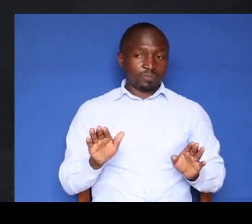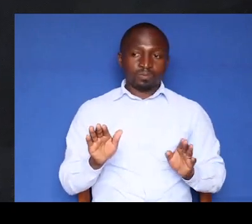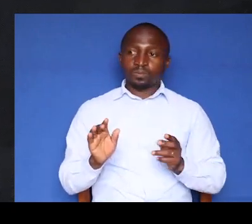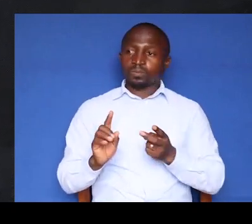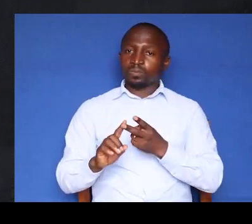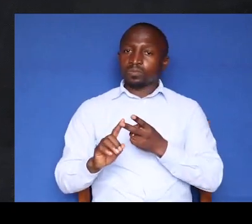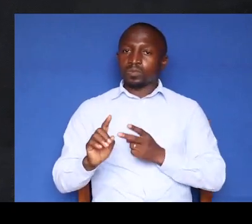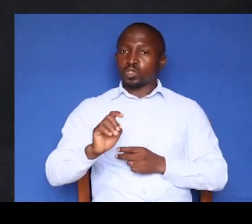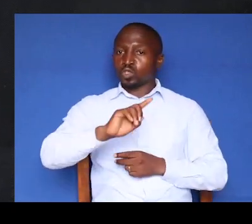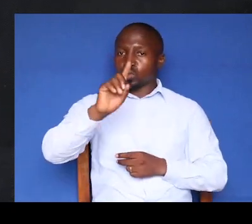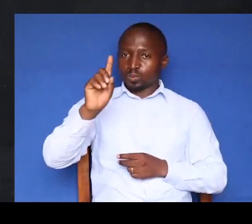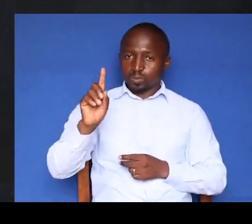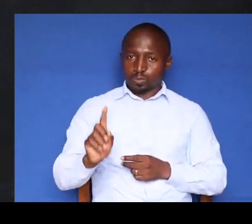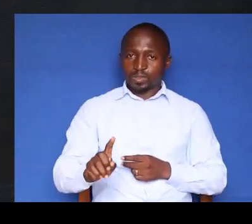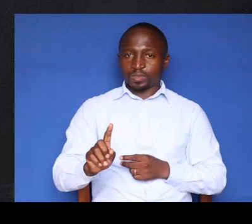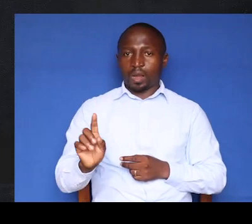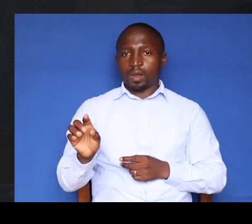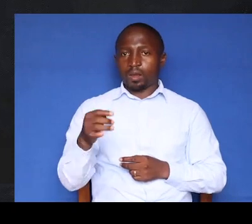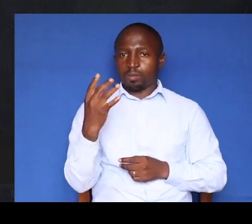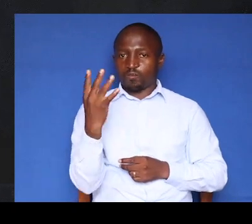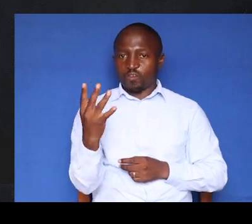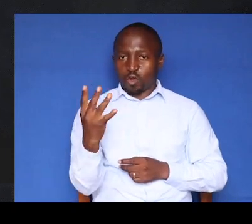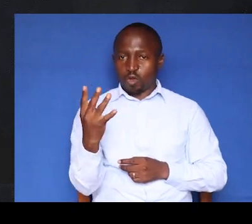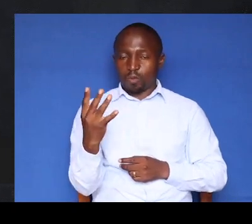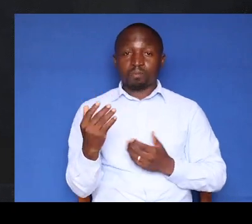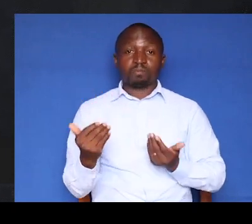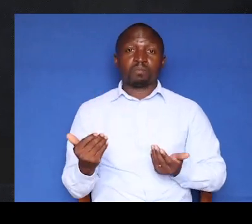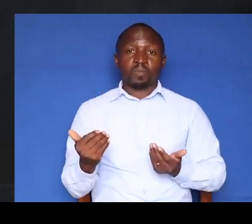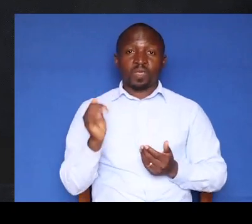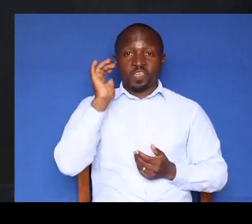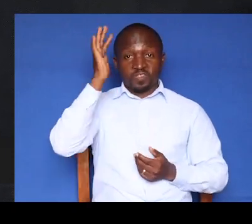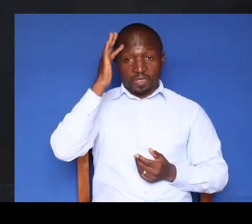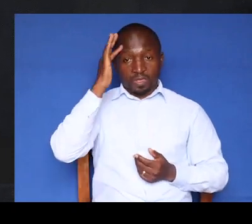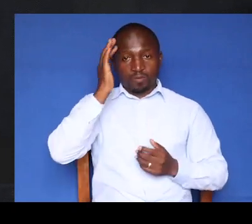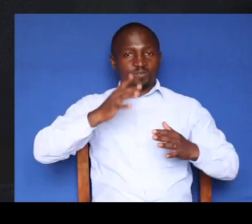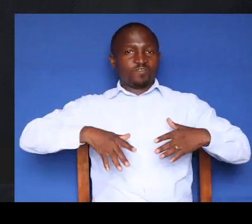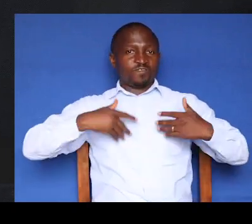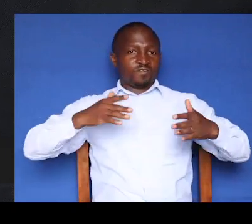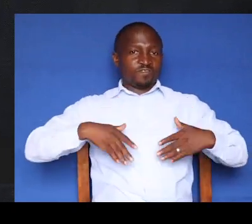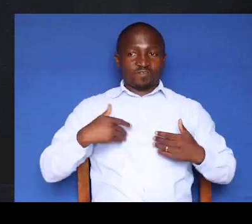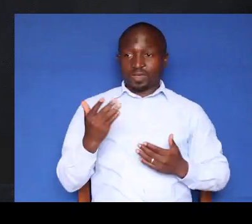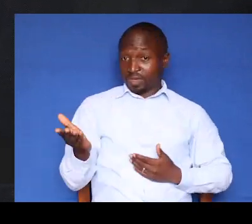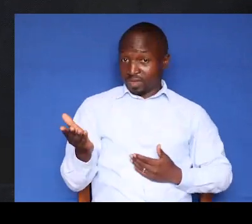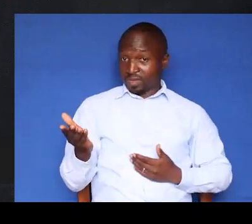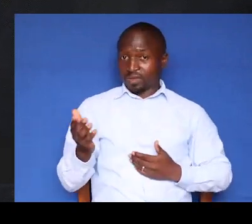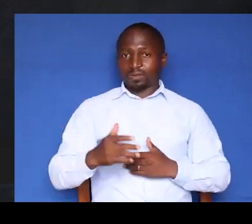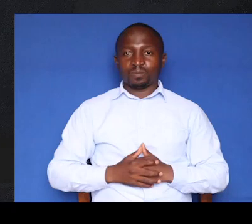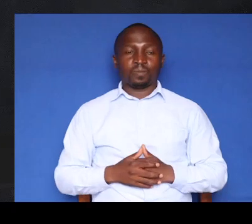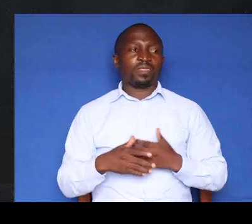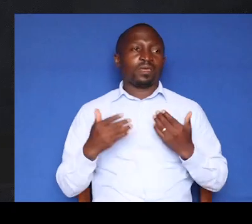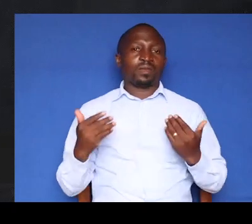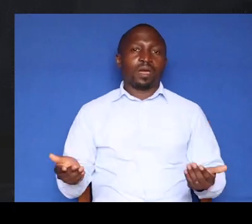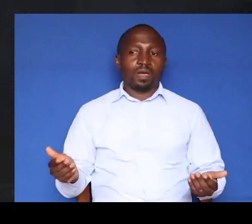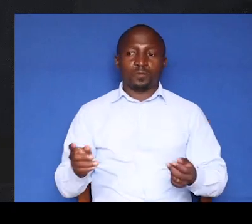with question number 4. I think you have enjoyed that. So let